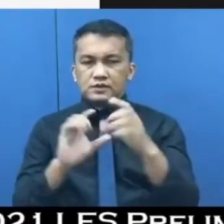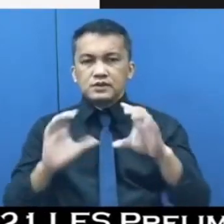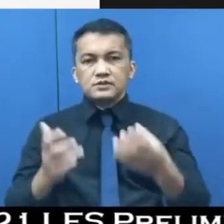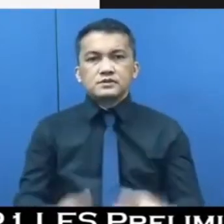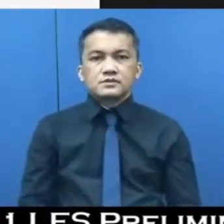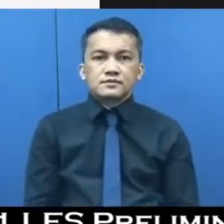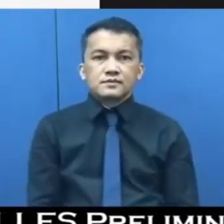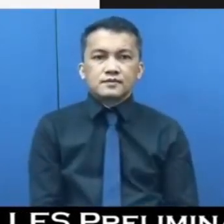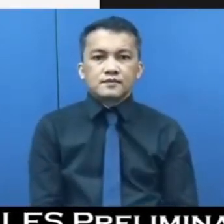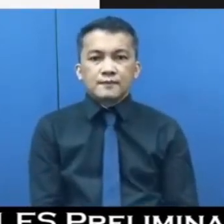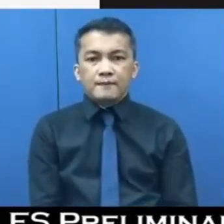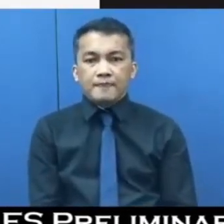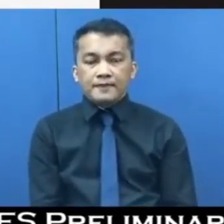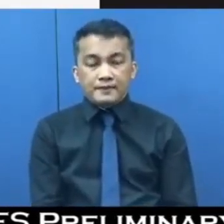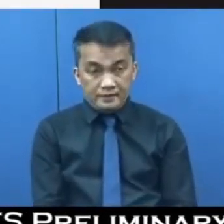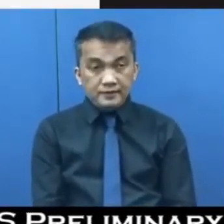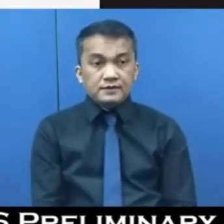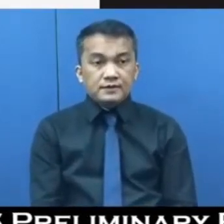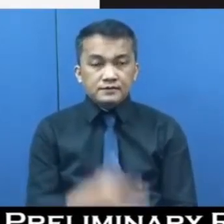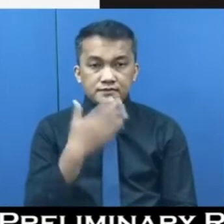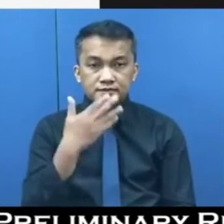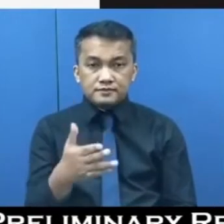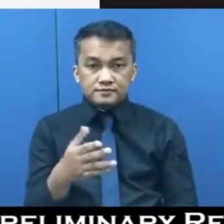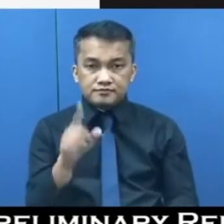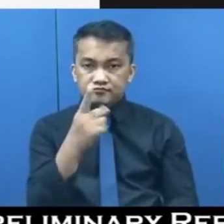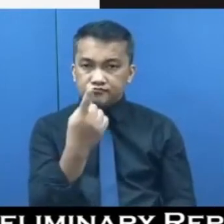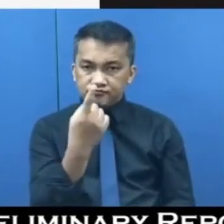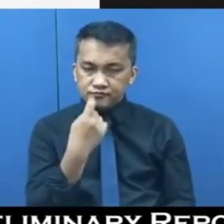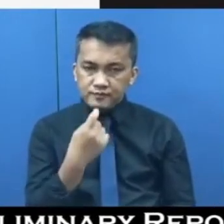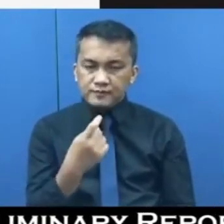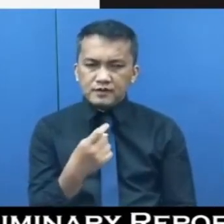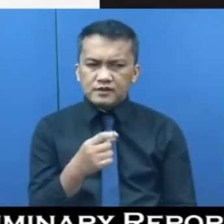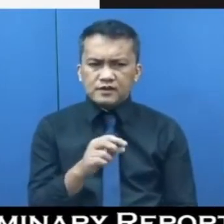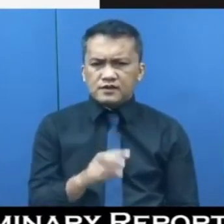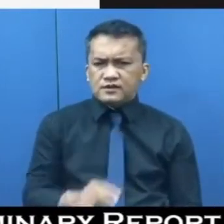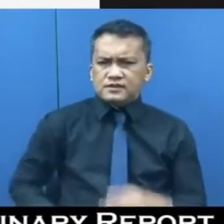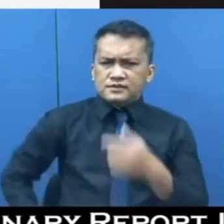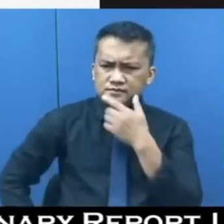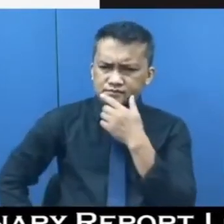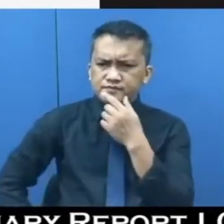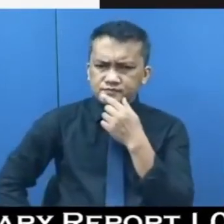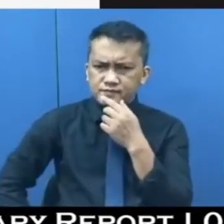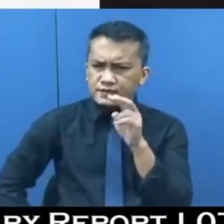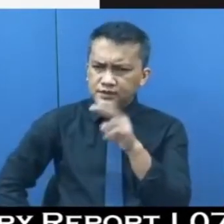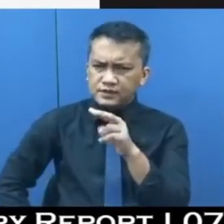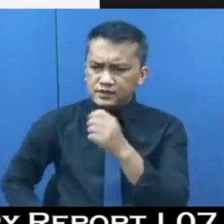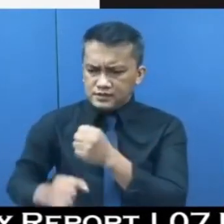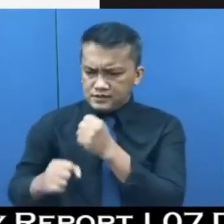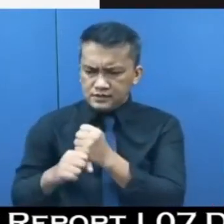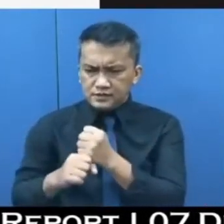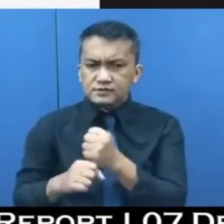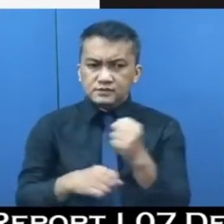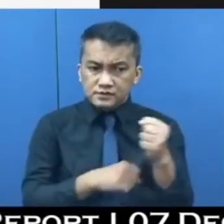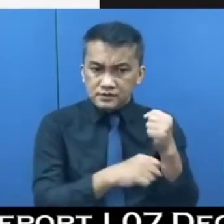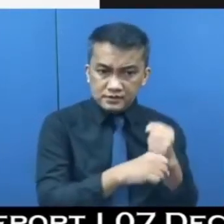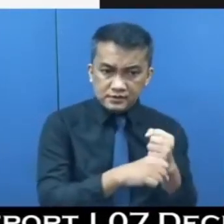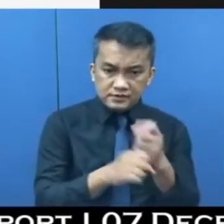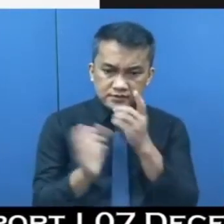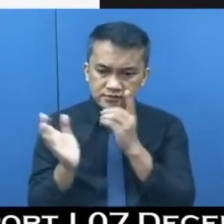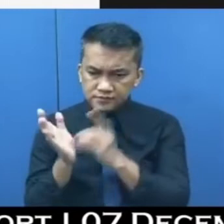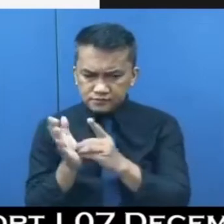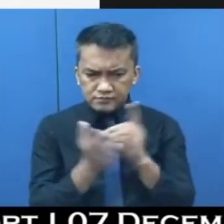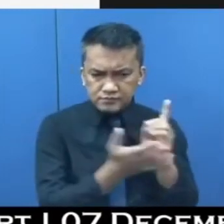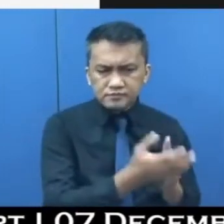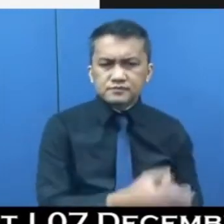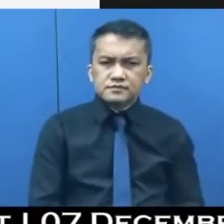Thank you for that question. Ang nakita namin dito, ito ay yung year on year ng ano, ang datos namin ngayon.